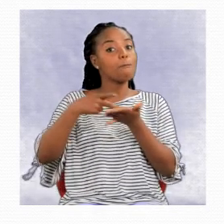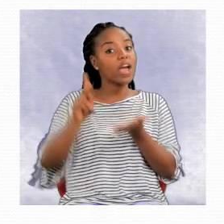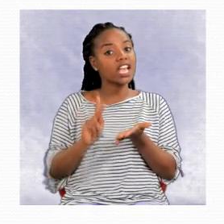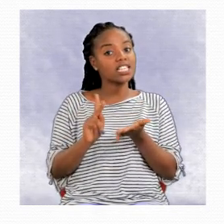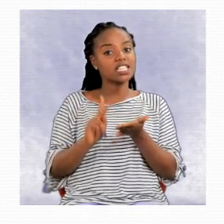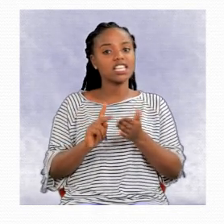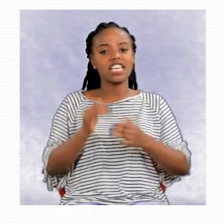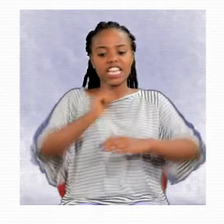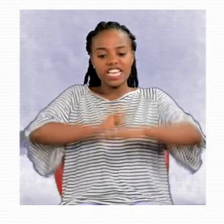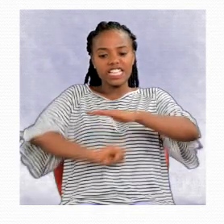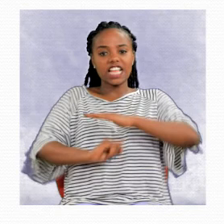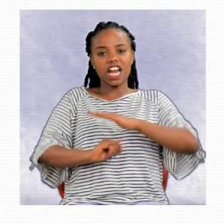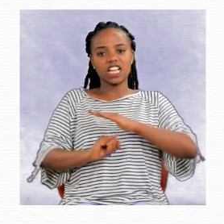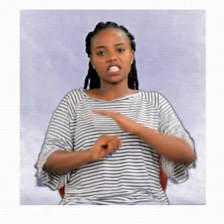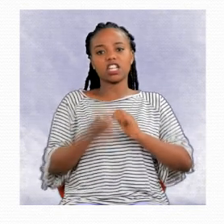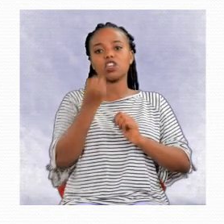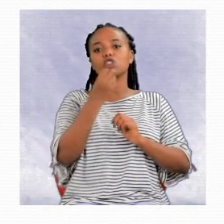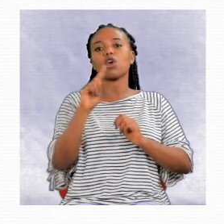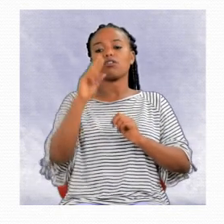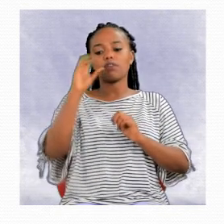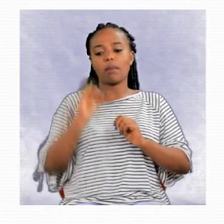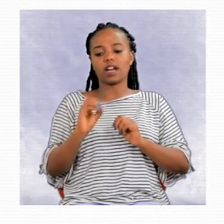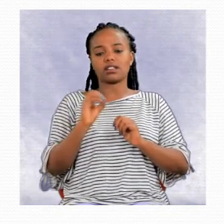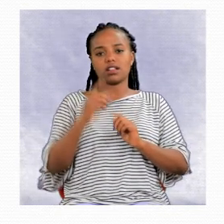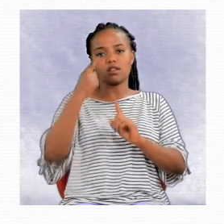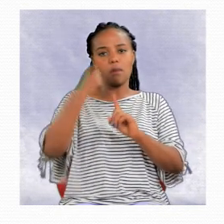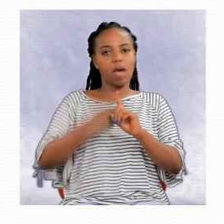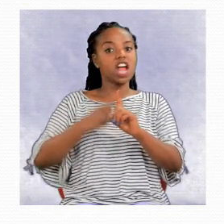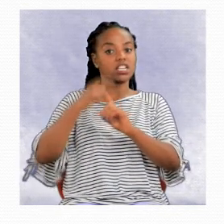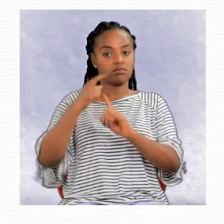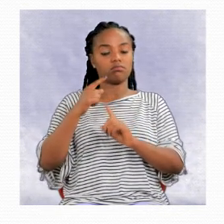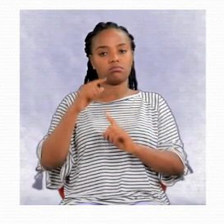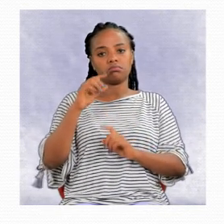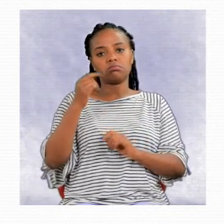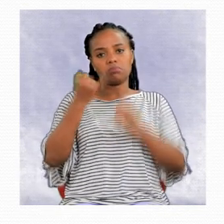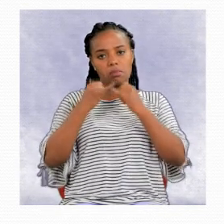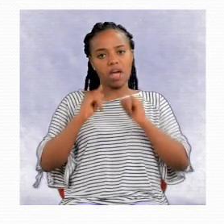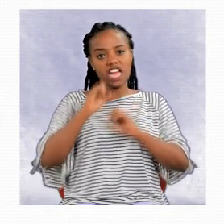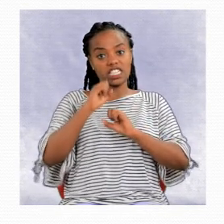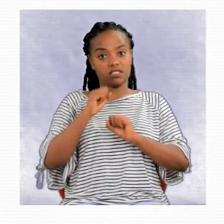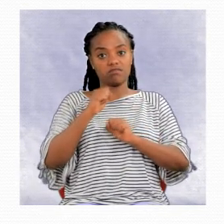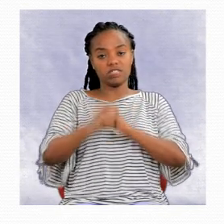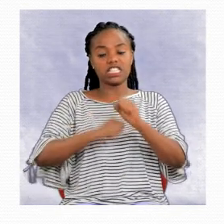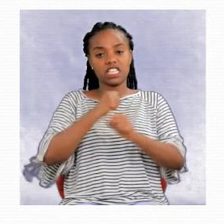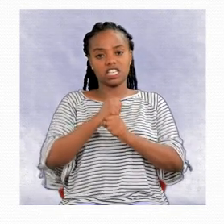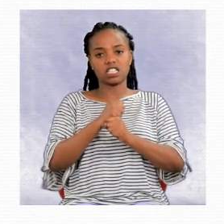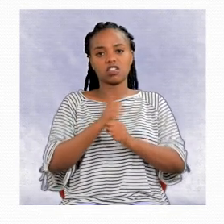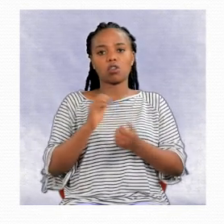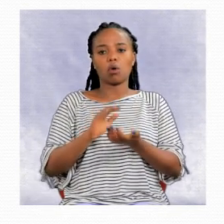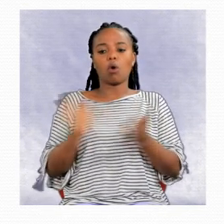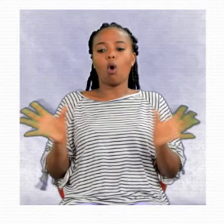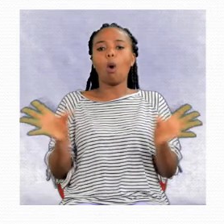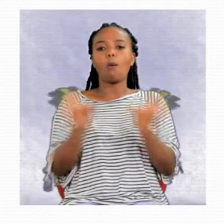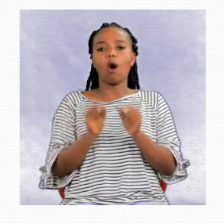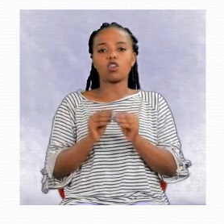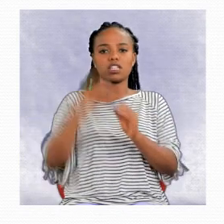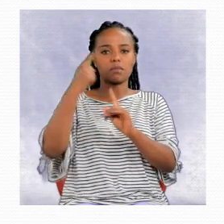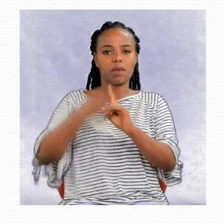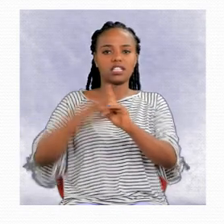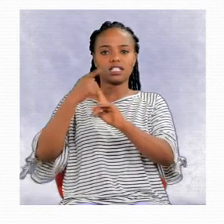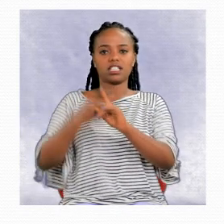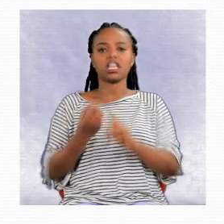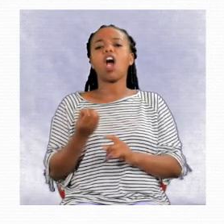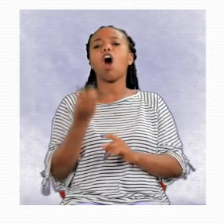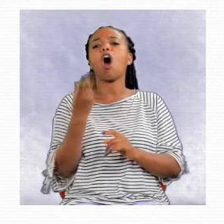an interest rate of 12% per year, compounded monthly. So how much money is in